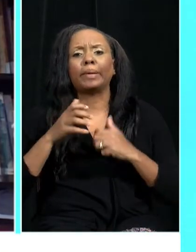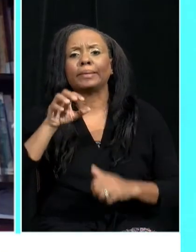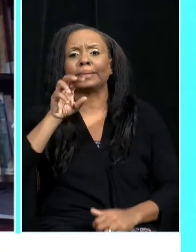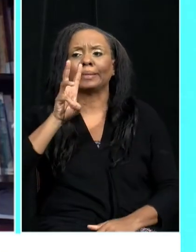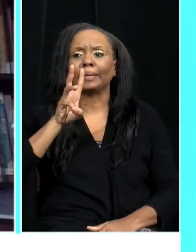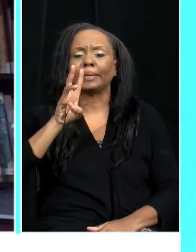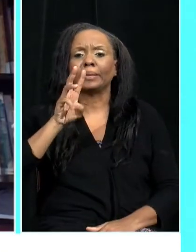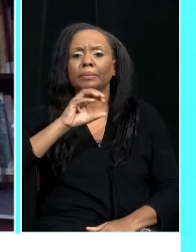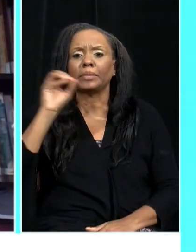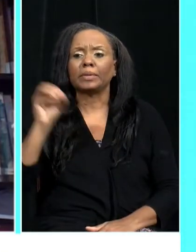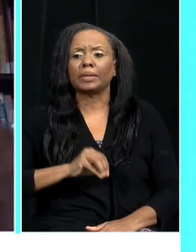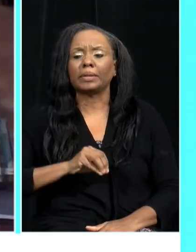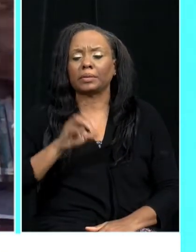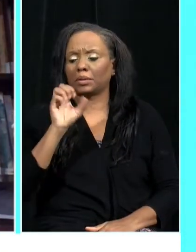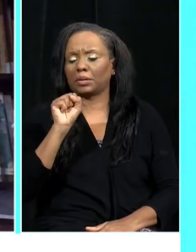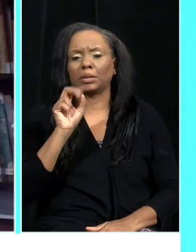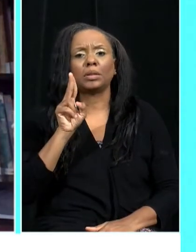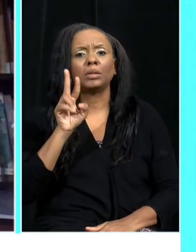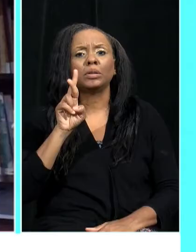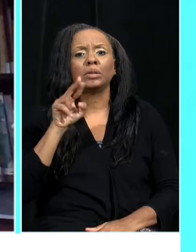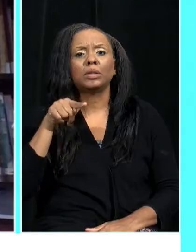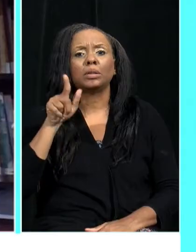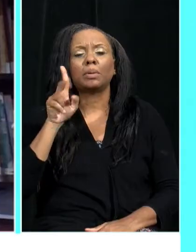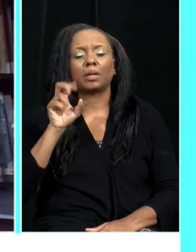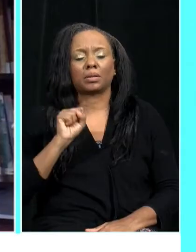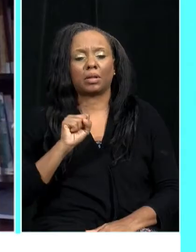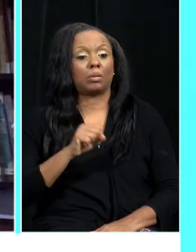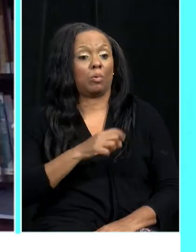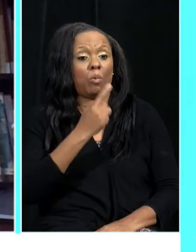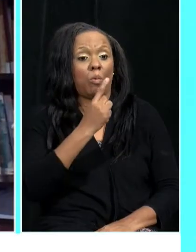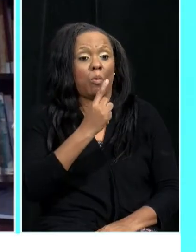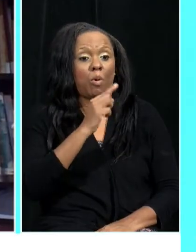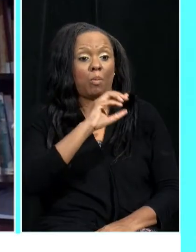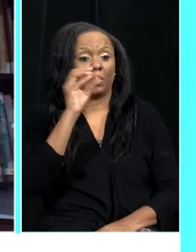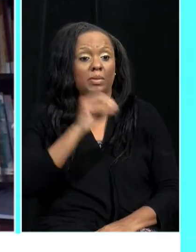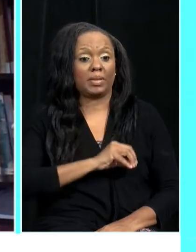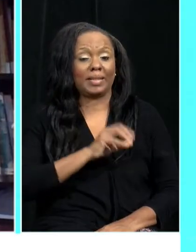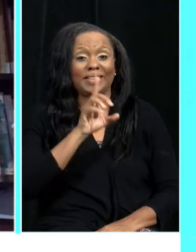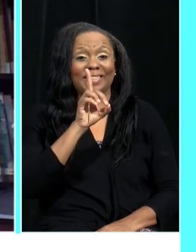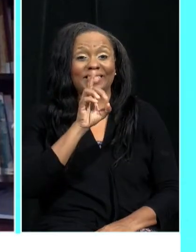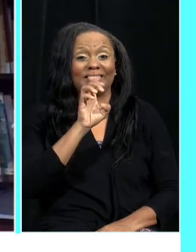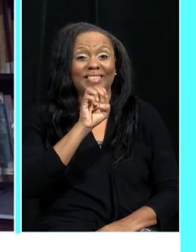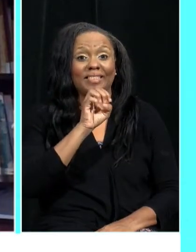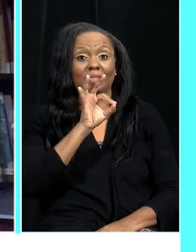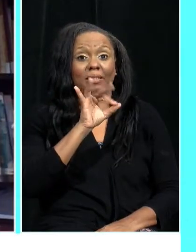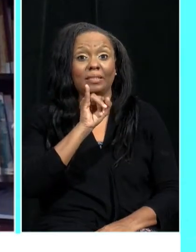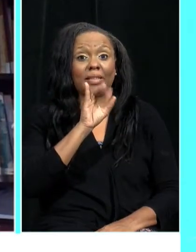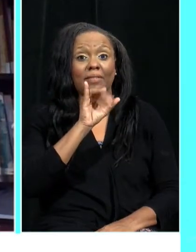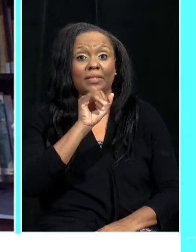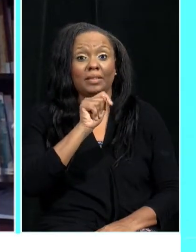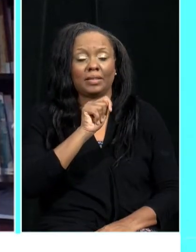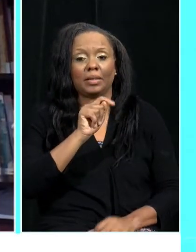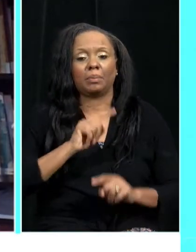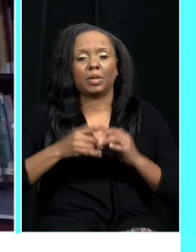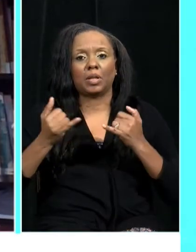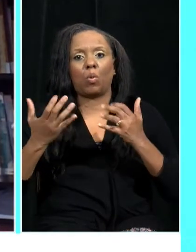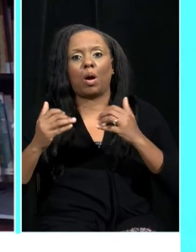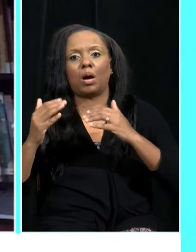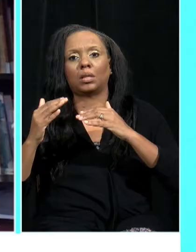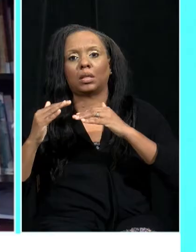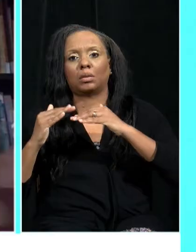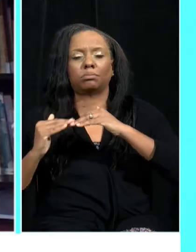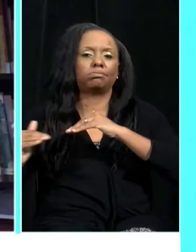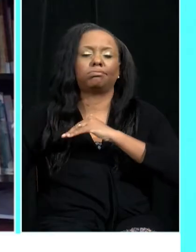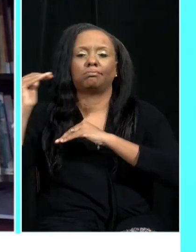6% surplus. And so from a 1% deficit to a 6% surplus by